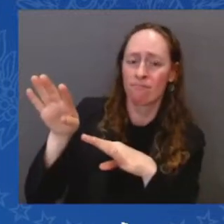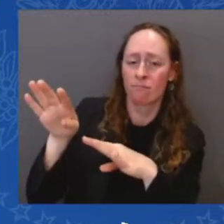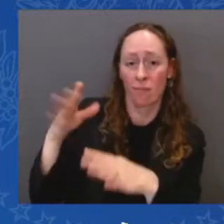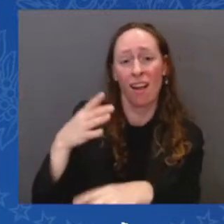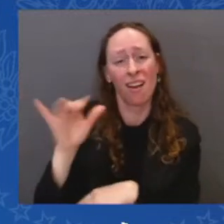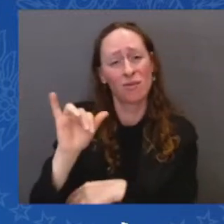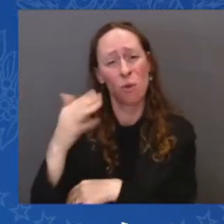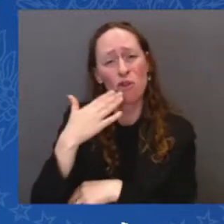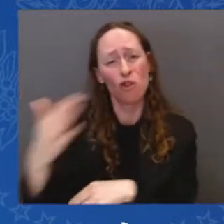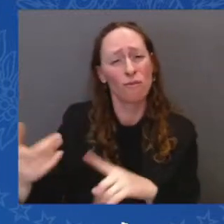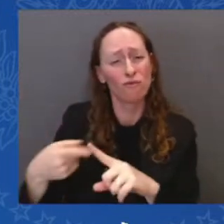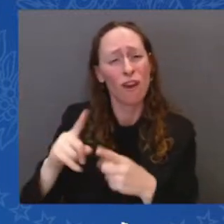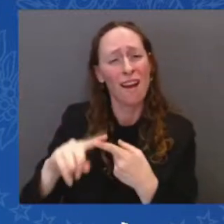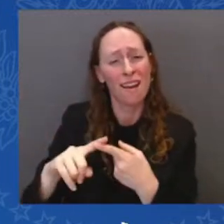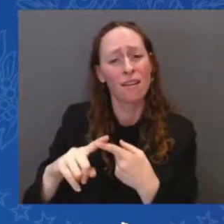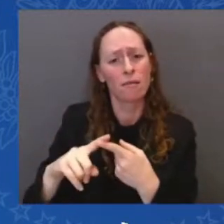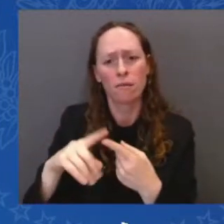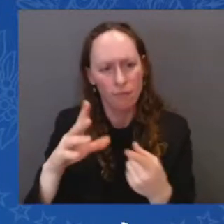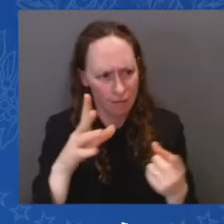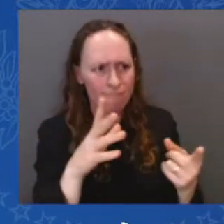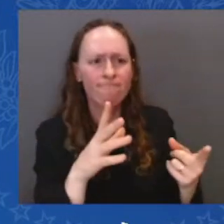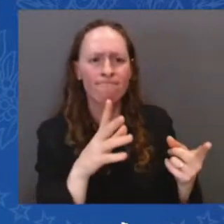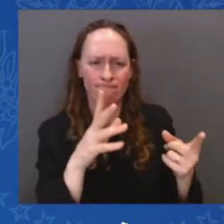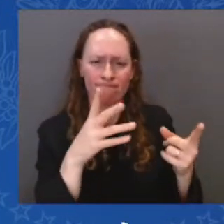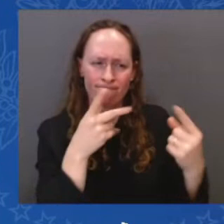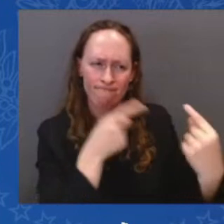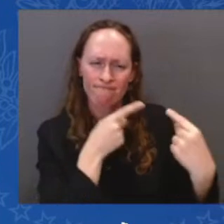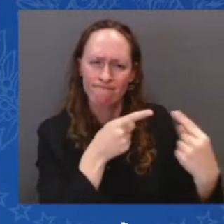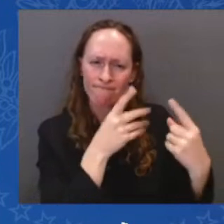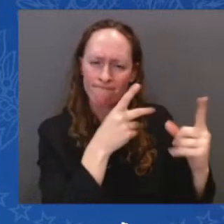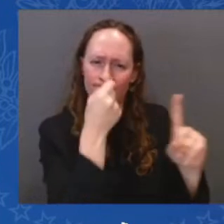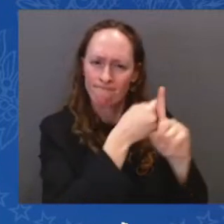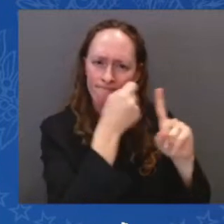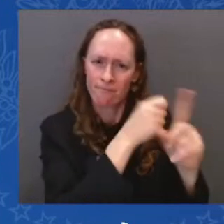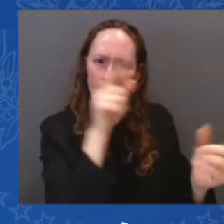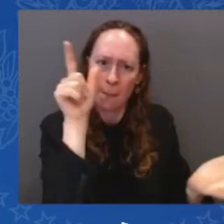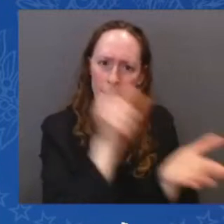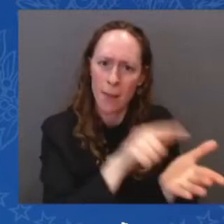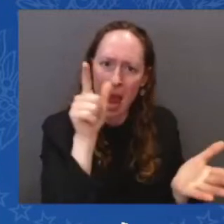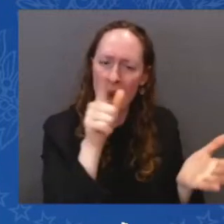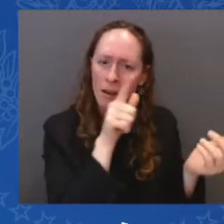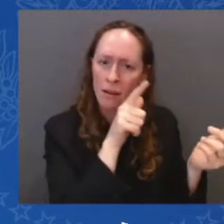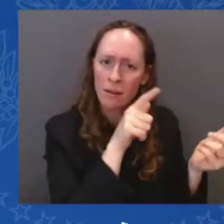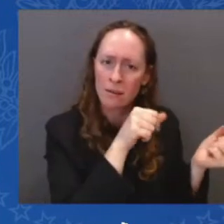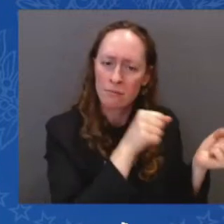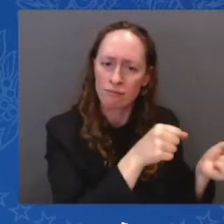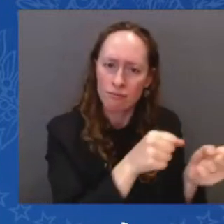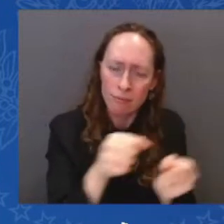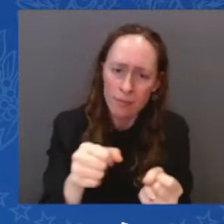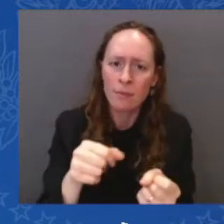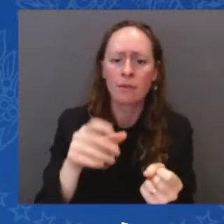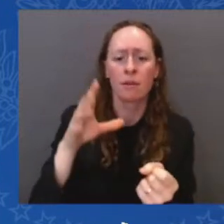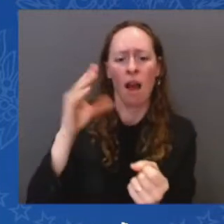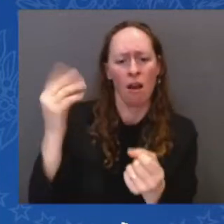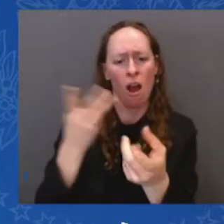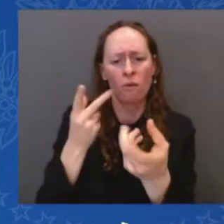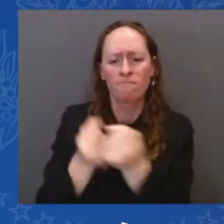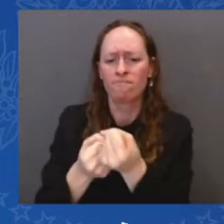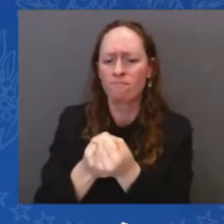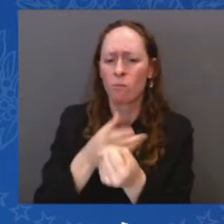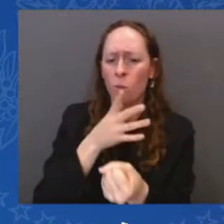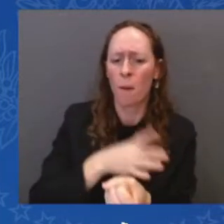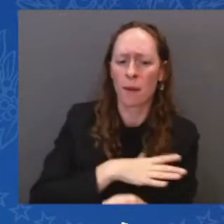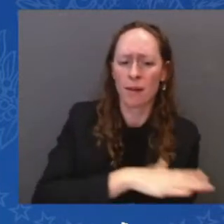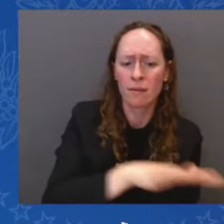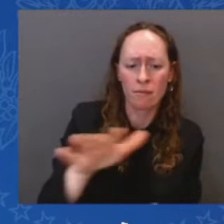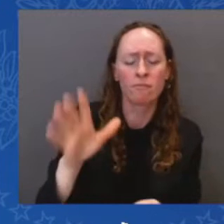miss her dearly, and so will Jill and I. I'll have more to say about her later today. Vice President Harris, our second